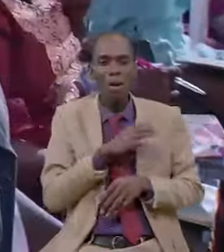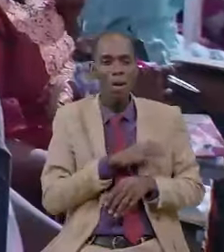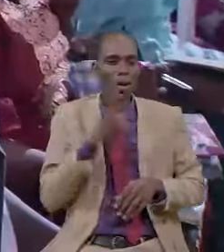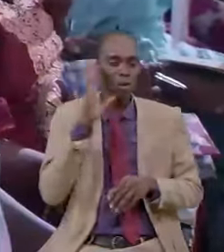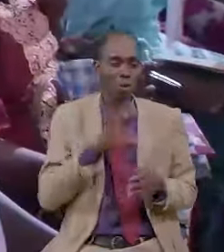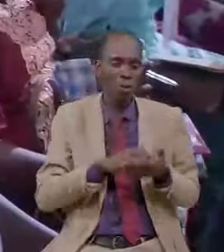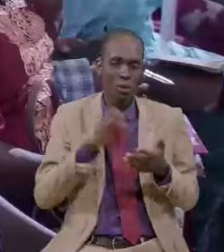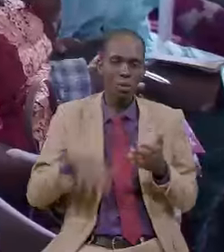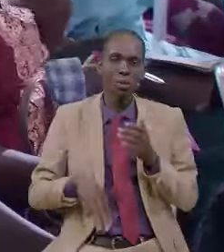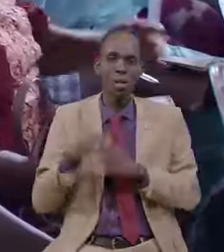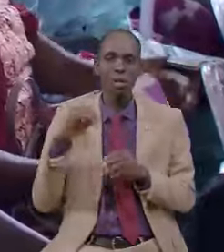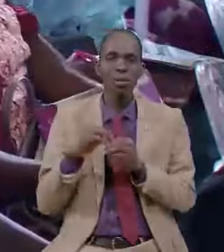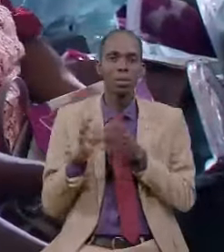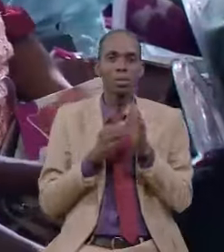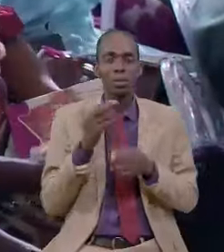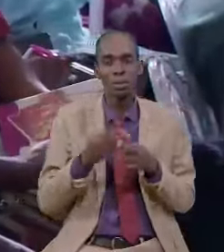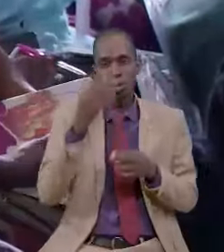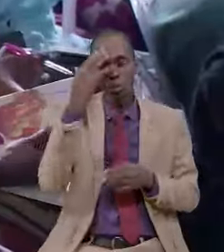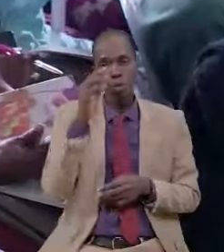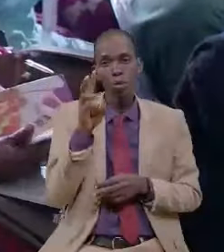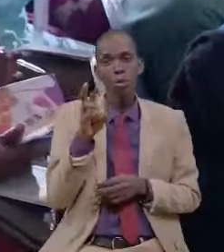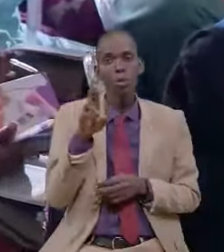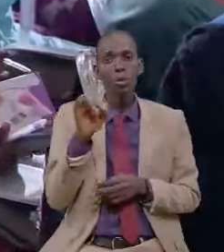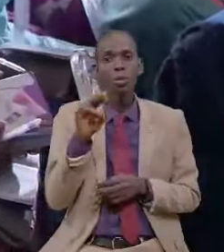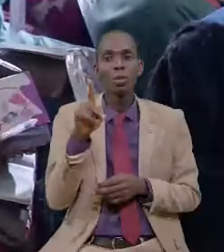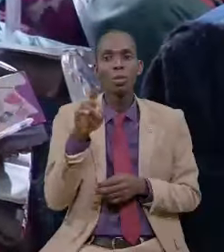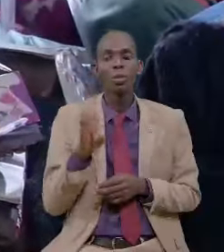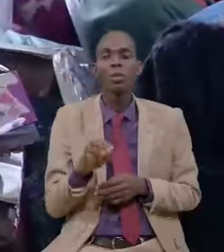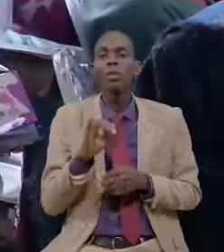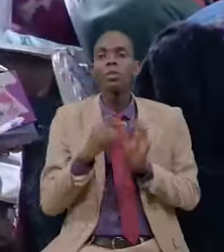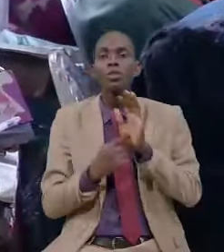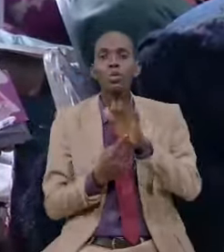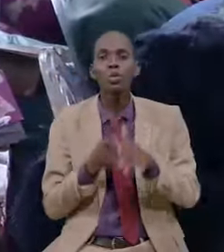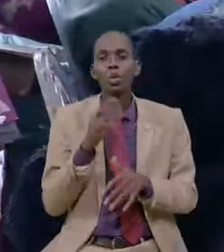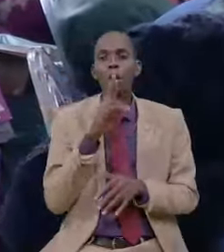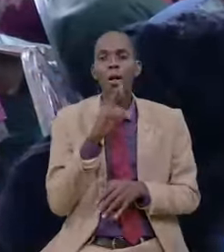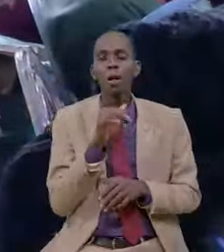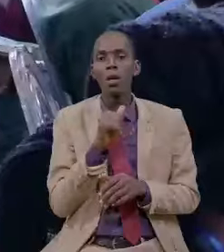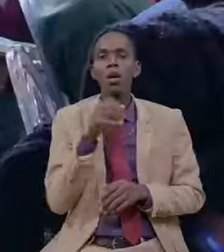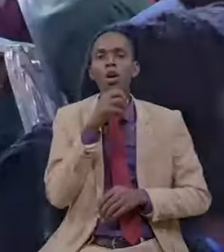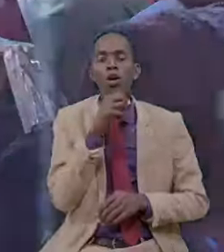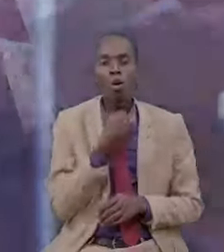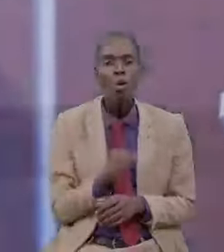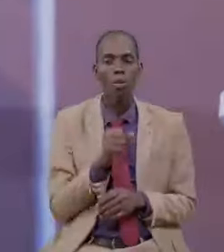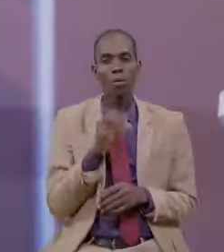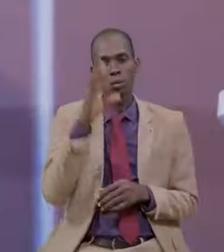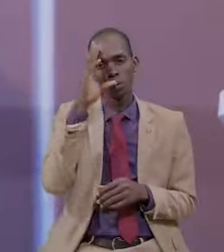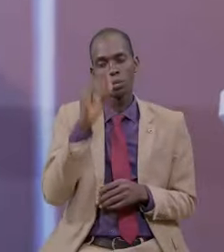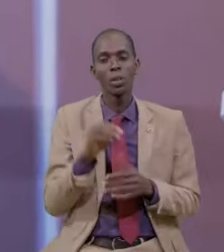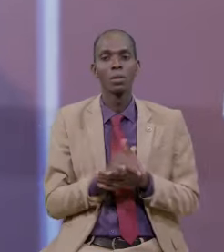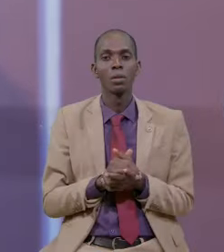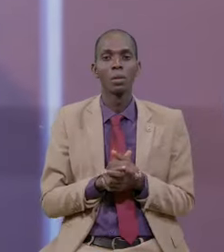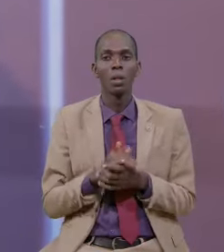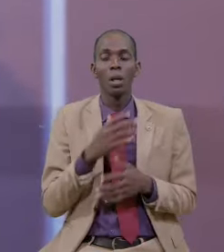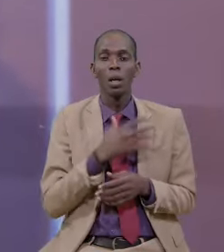Wrinkles are like the signs of the old man. And in many people that say they're in the